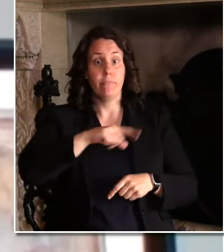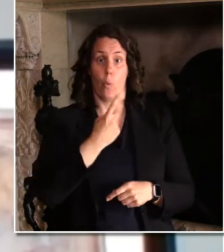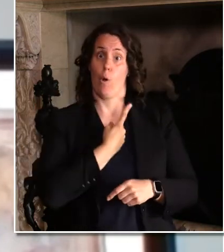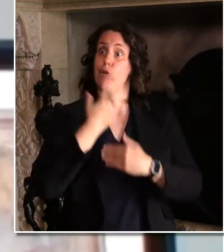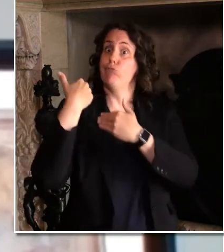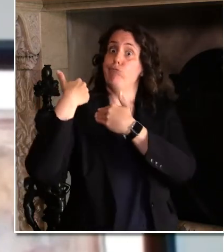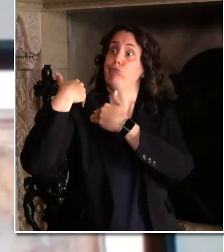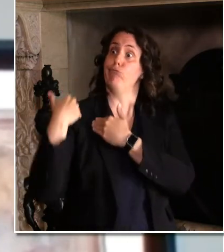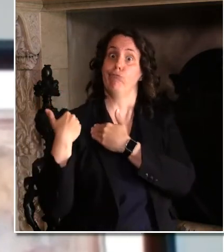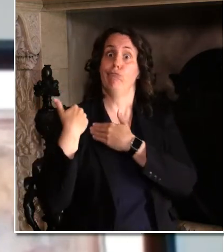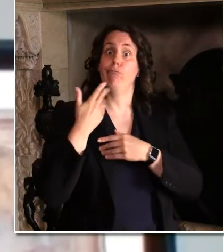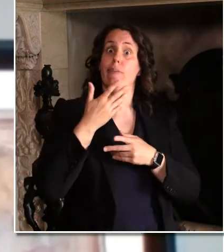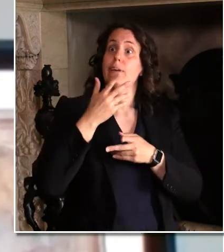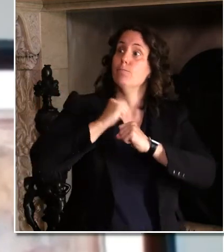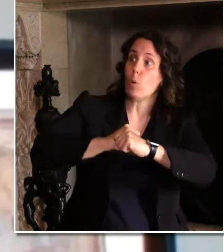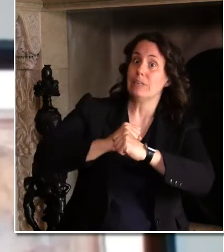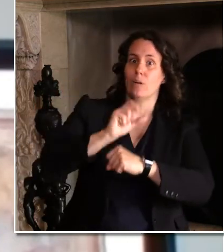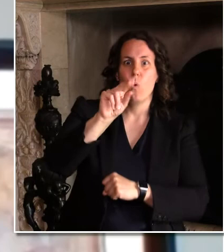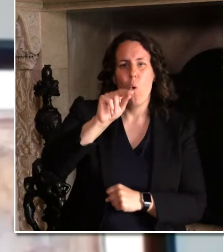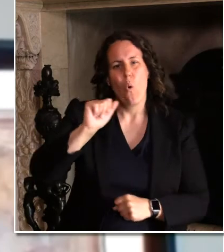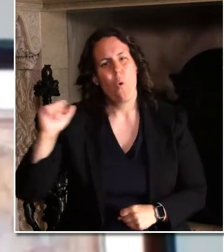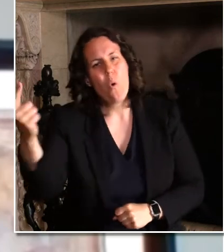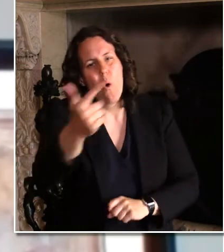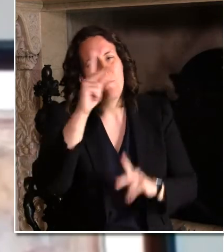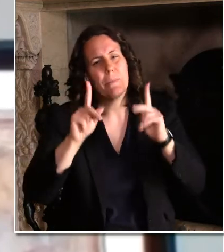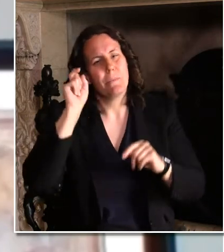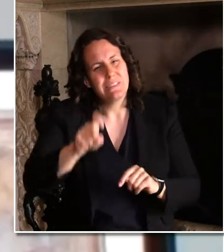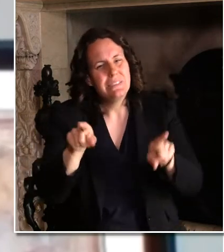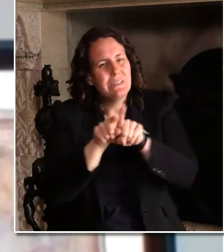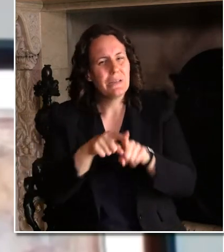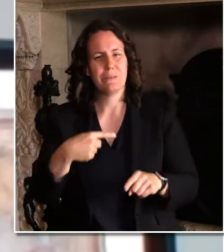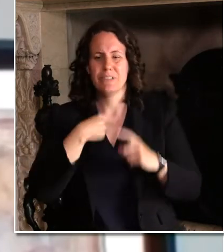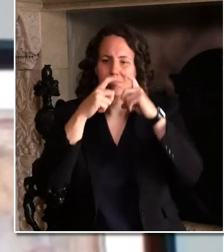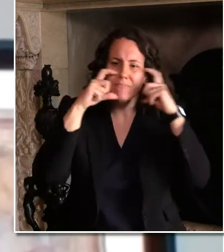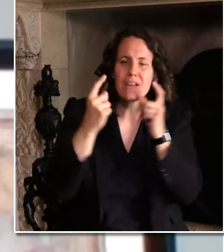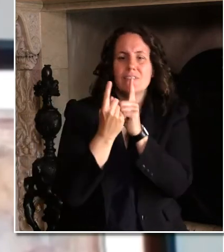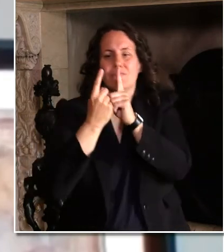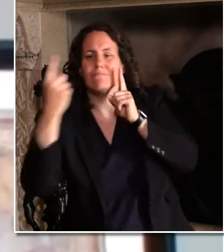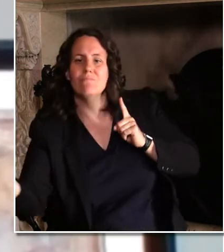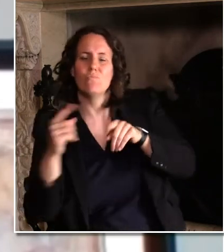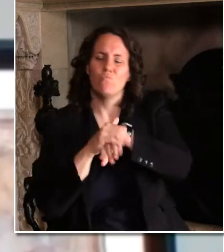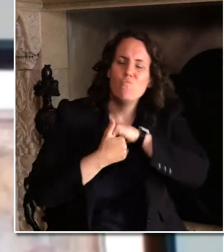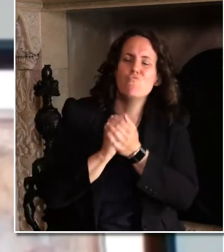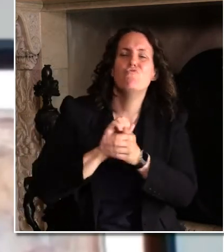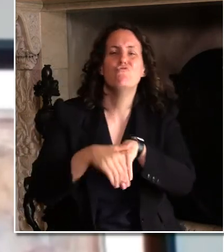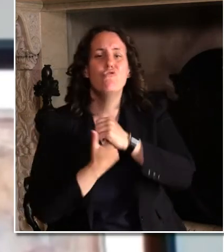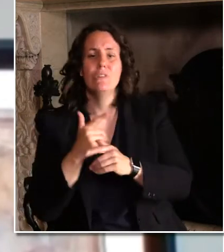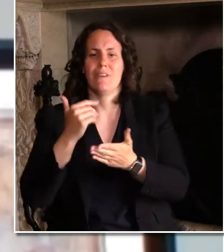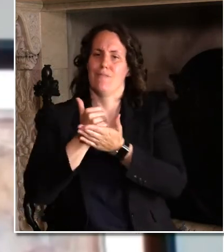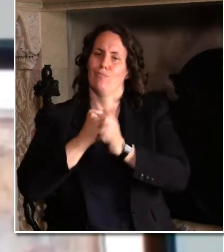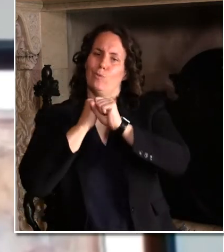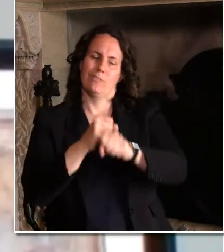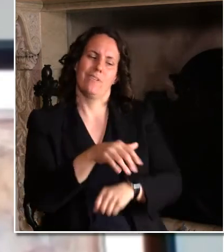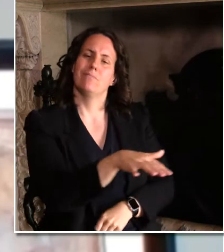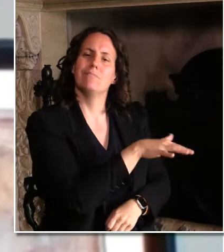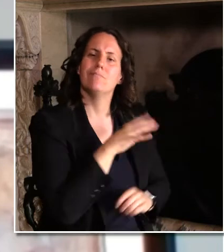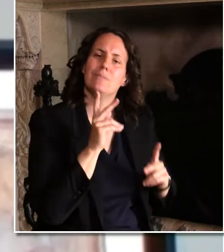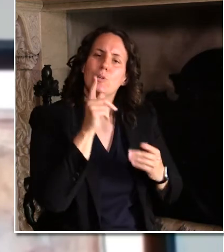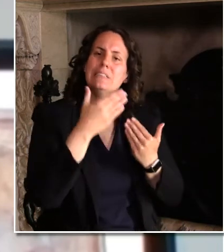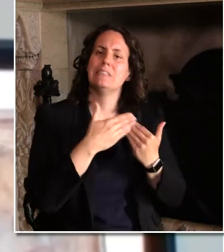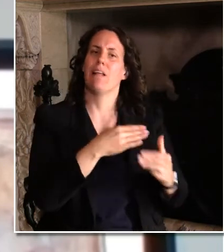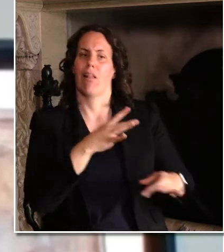sacrifices. We will continue to fight for every resource we need to protect the lives of those we serve, because we will not let loss of